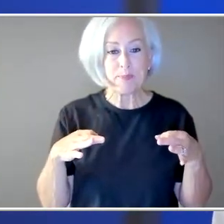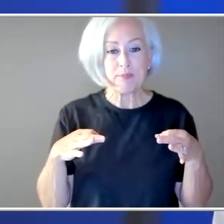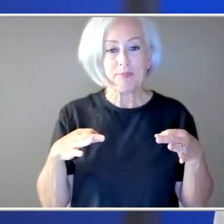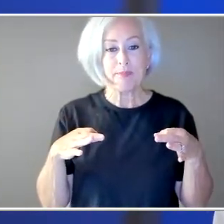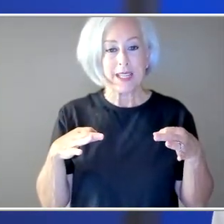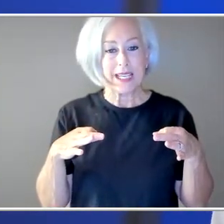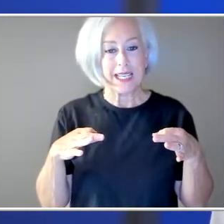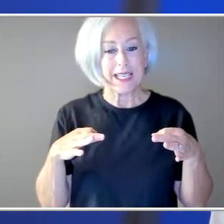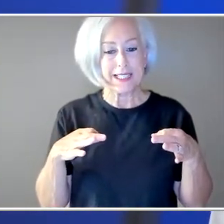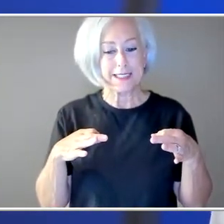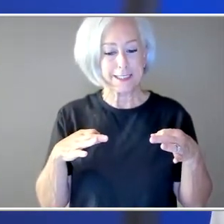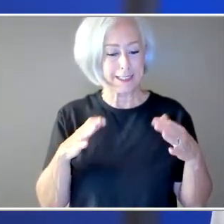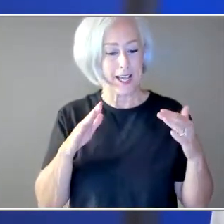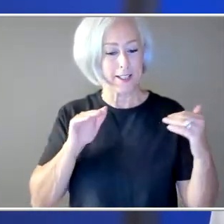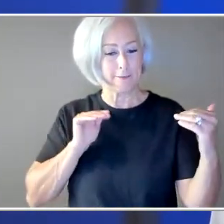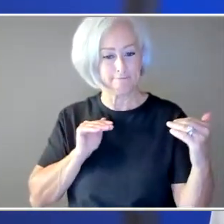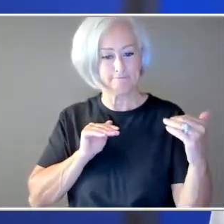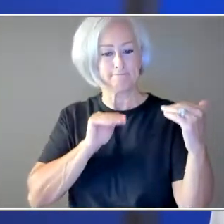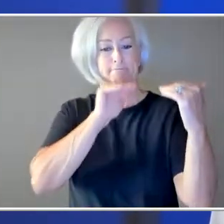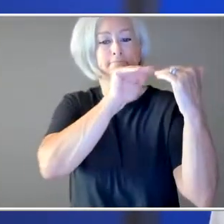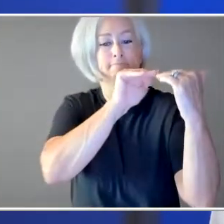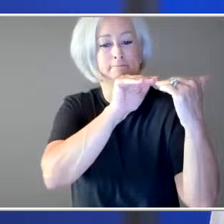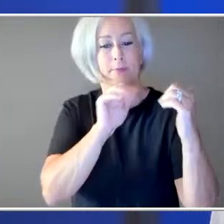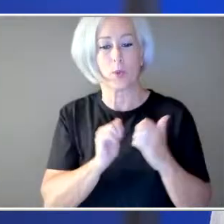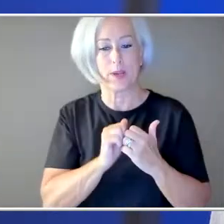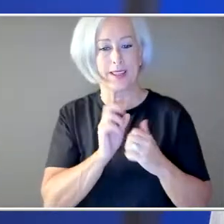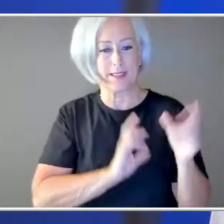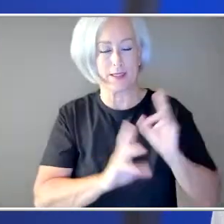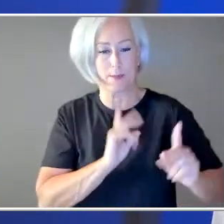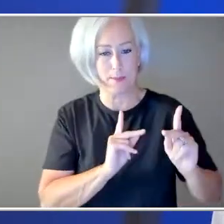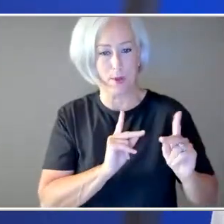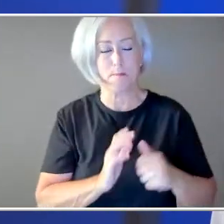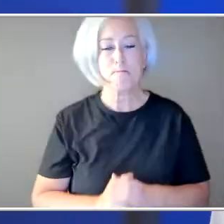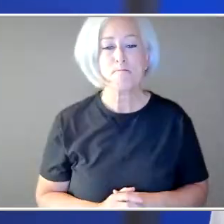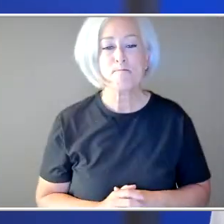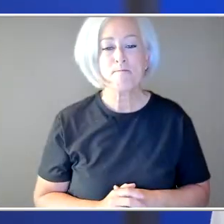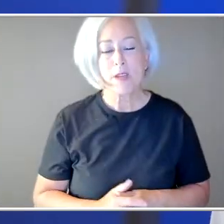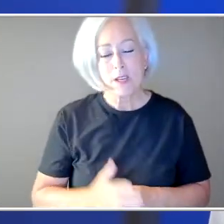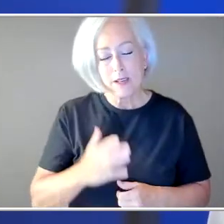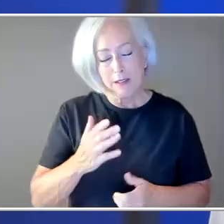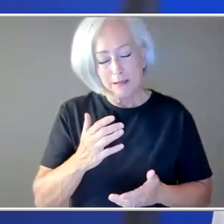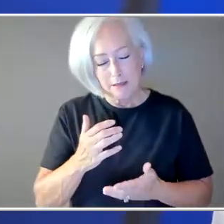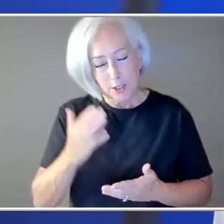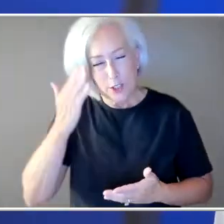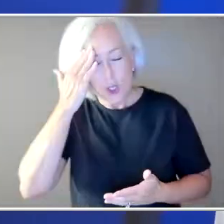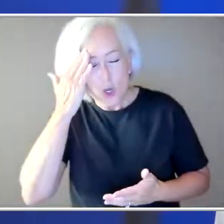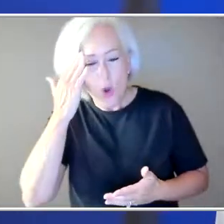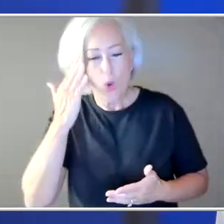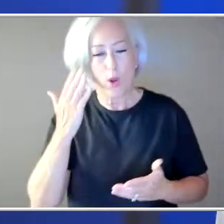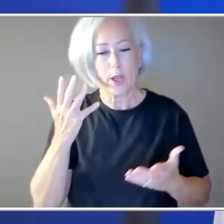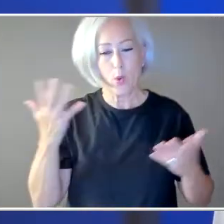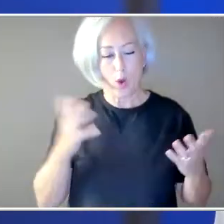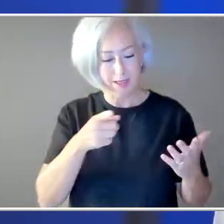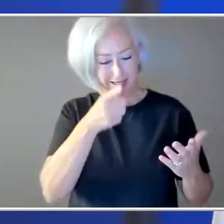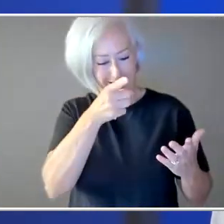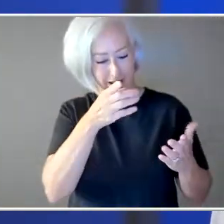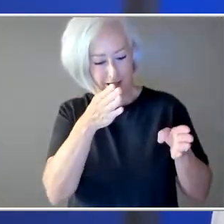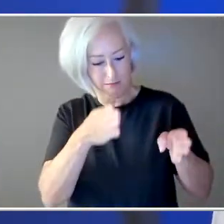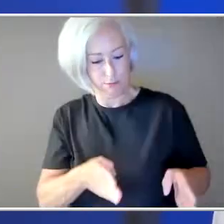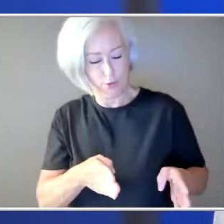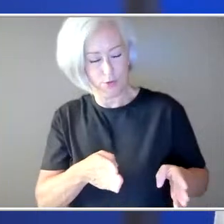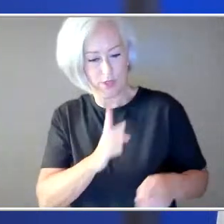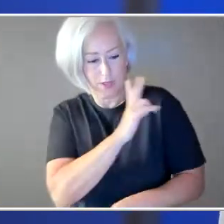at. You know, it's very much getting a good understanding of what the patient needs,